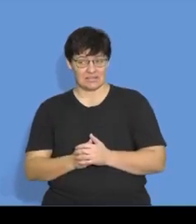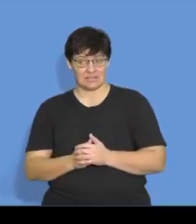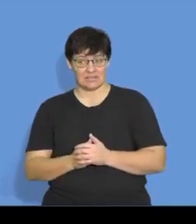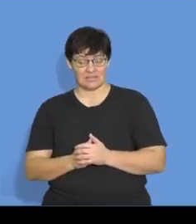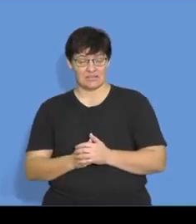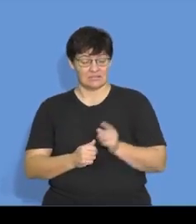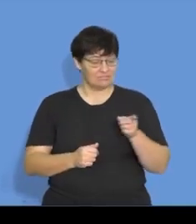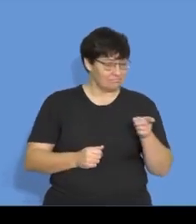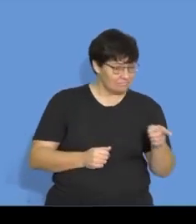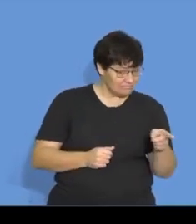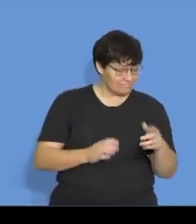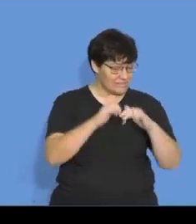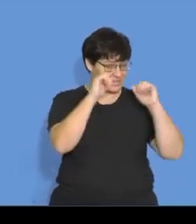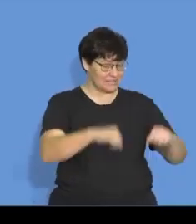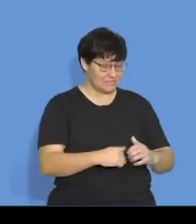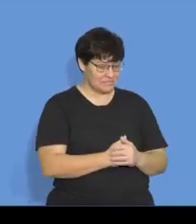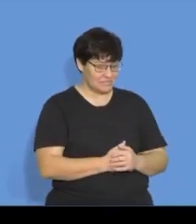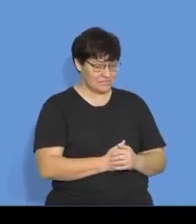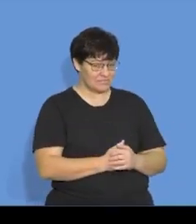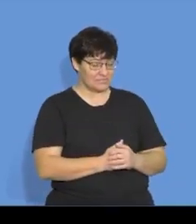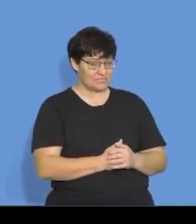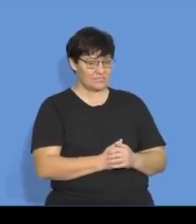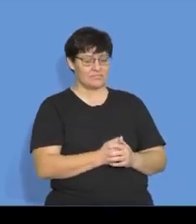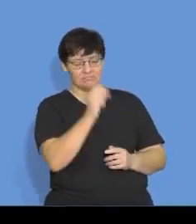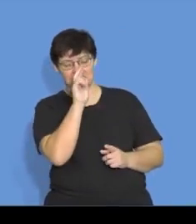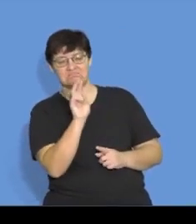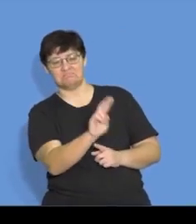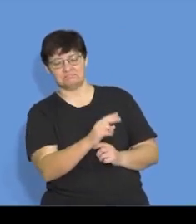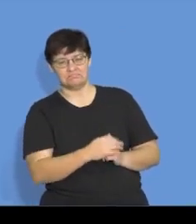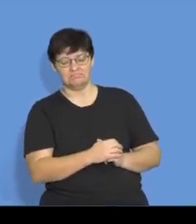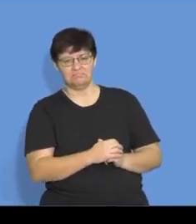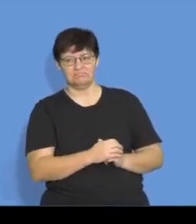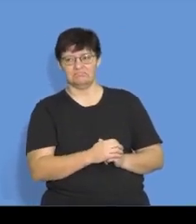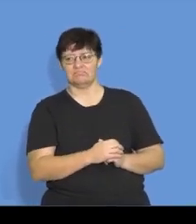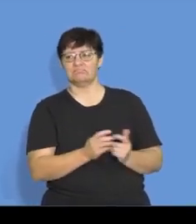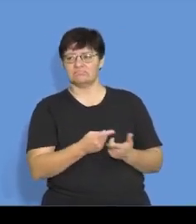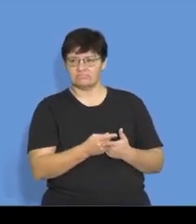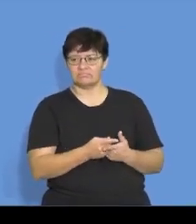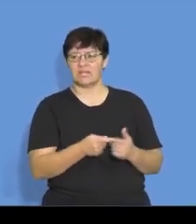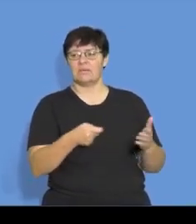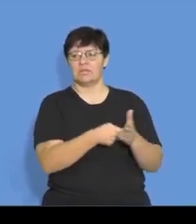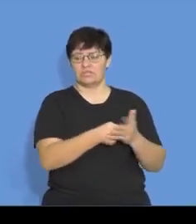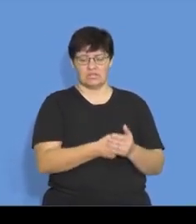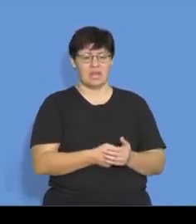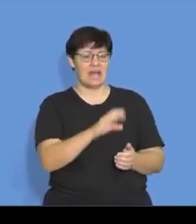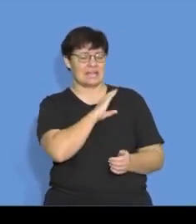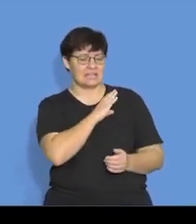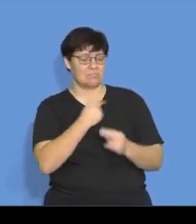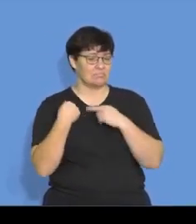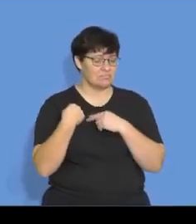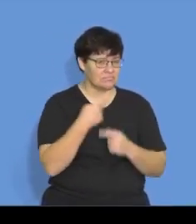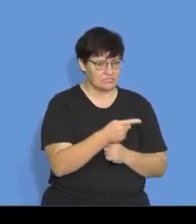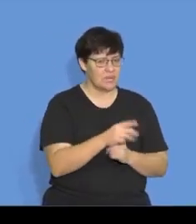the perpetual system, notice carriage and purchases, customs duties